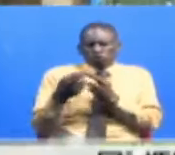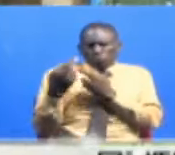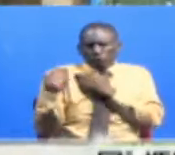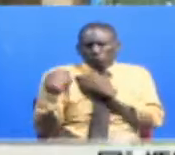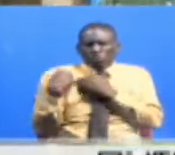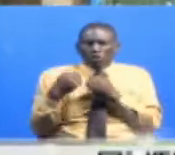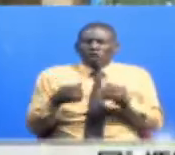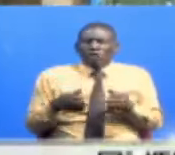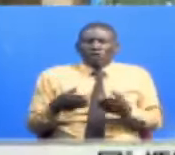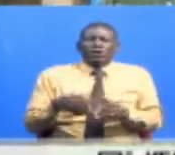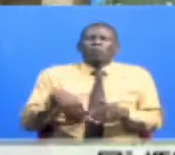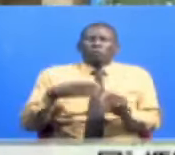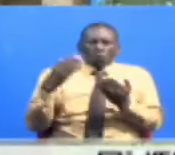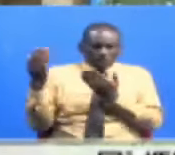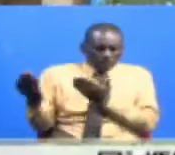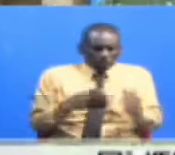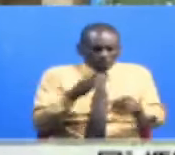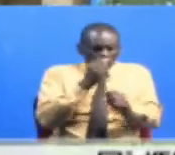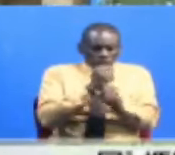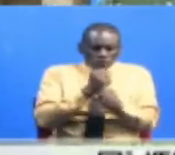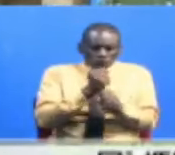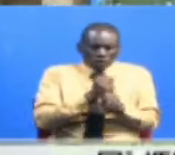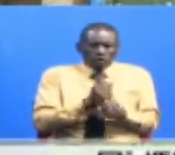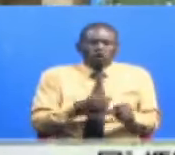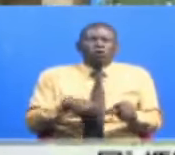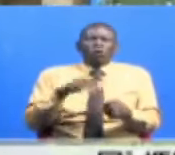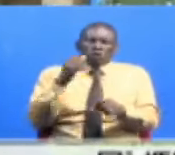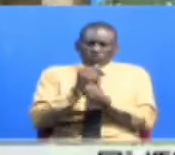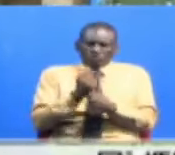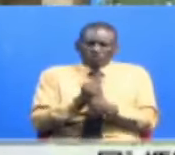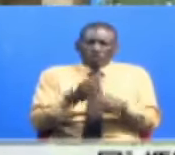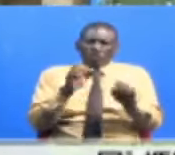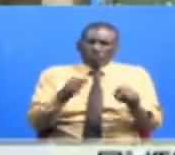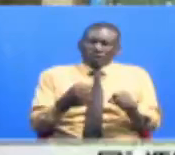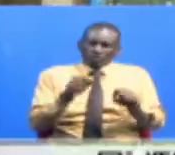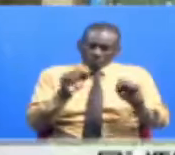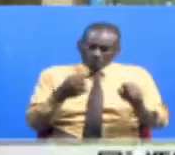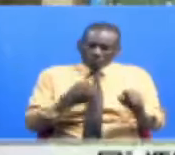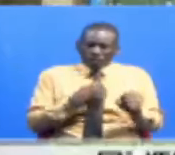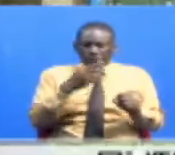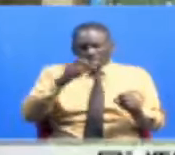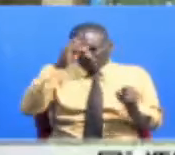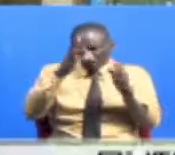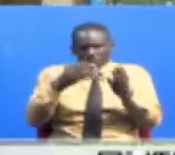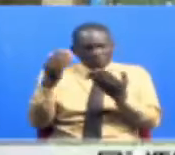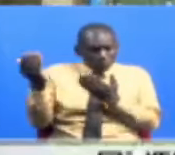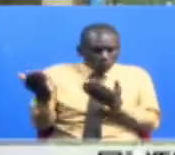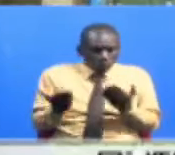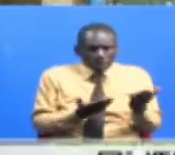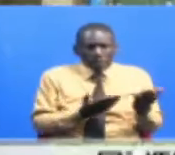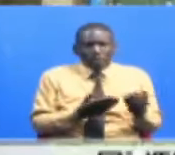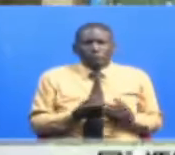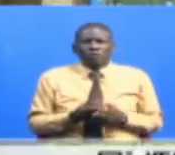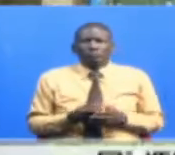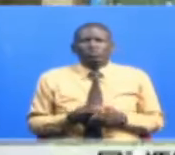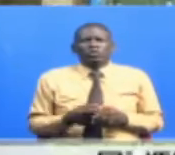own, the more they do their work. We've seen governors being invited